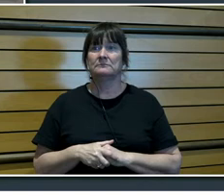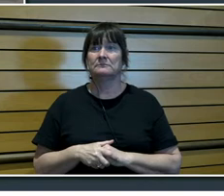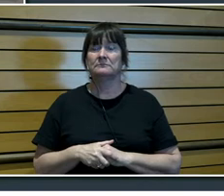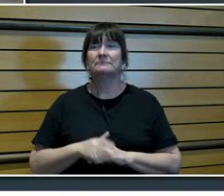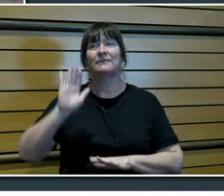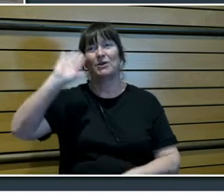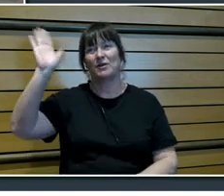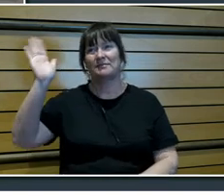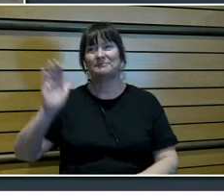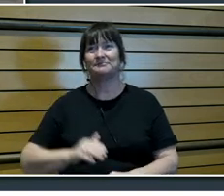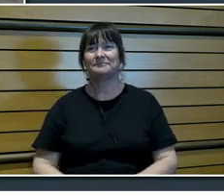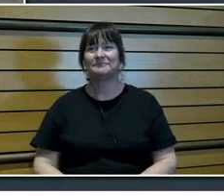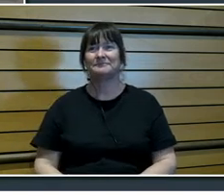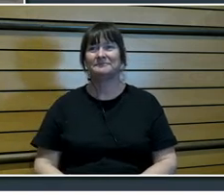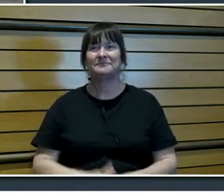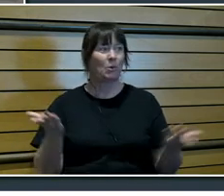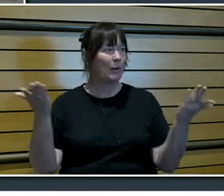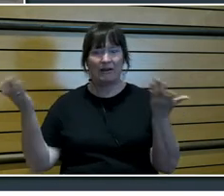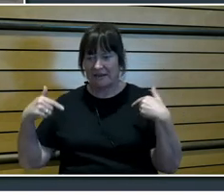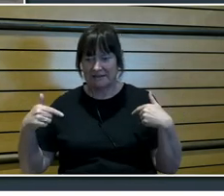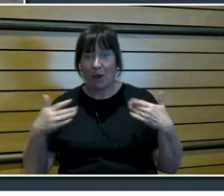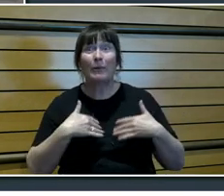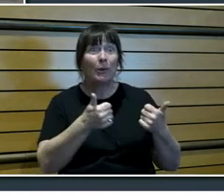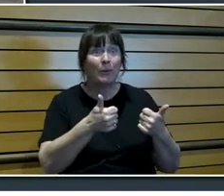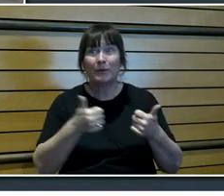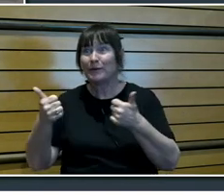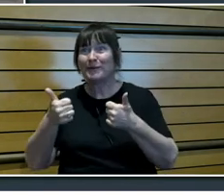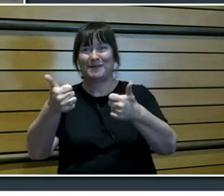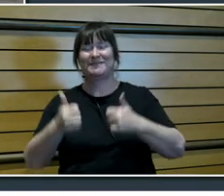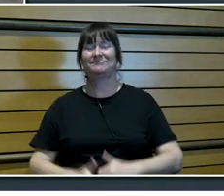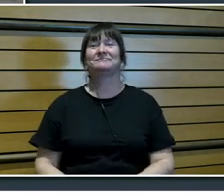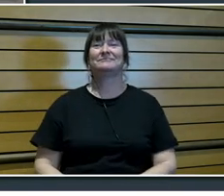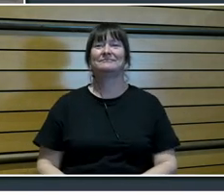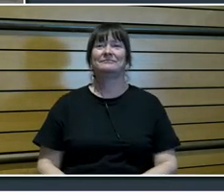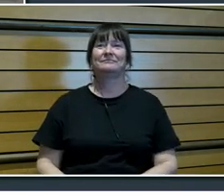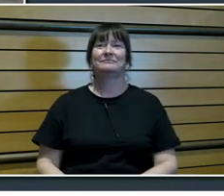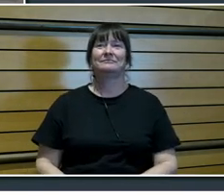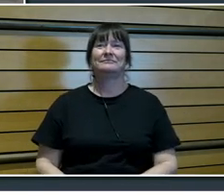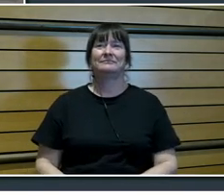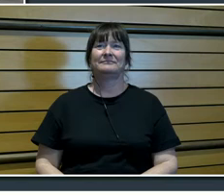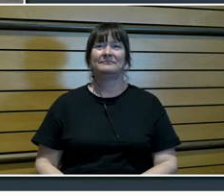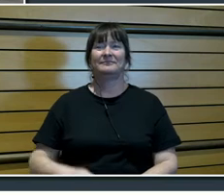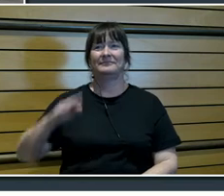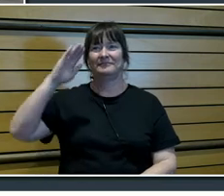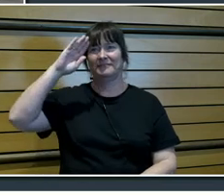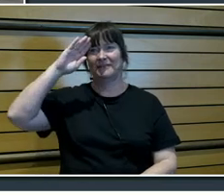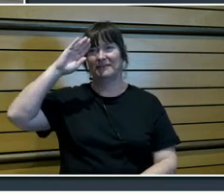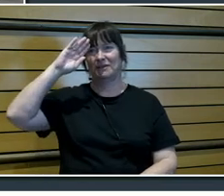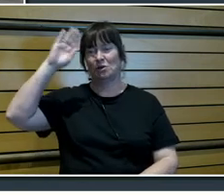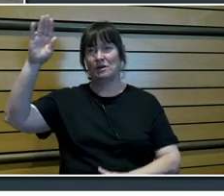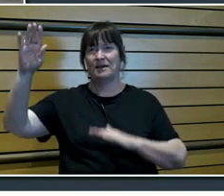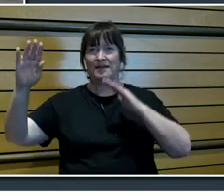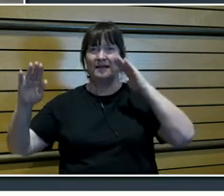Kia ora, Pat. How are we? Good, thank you. How are you? All right. Kia ora whānau